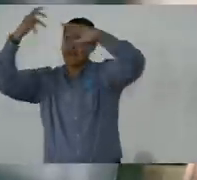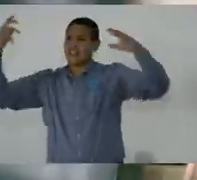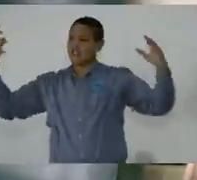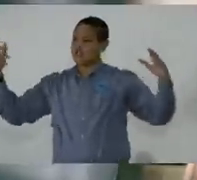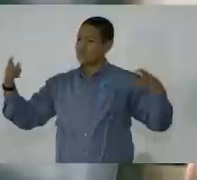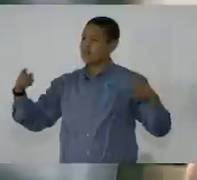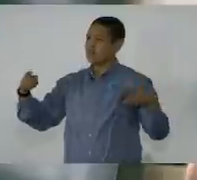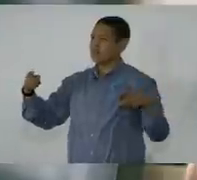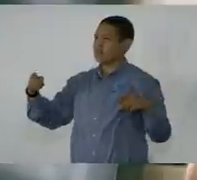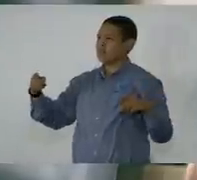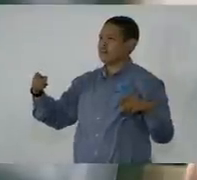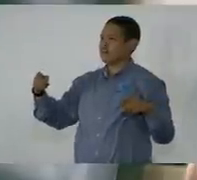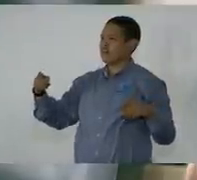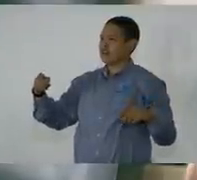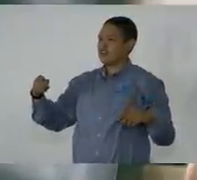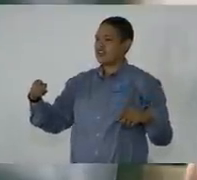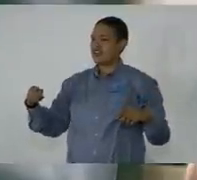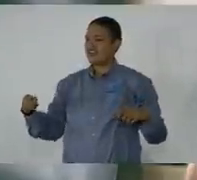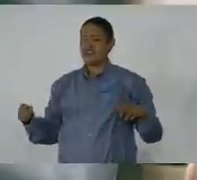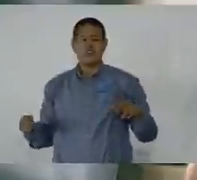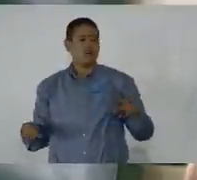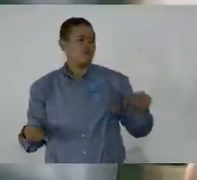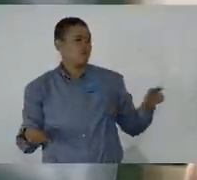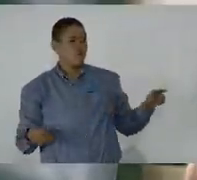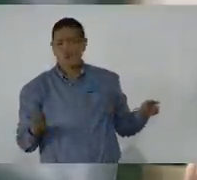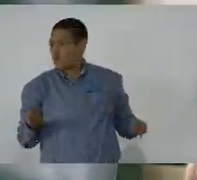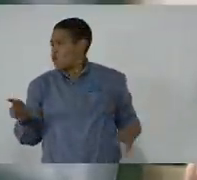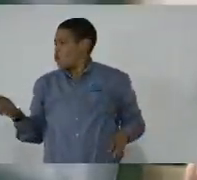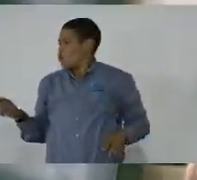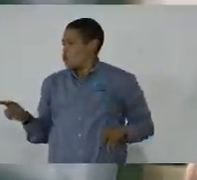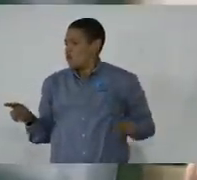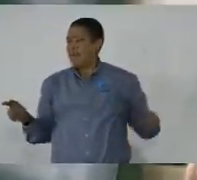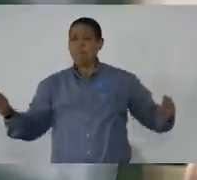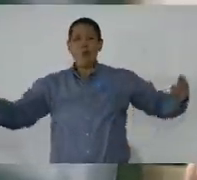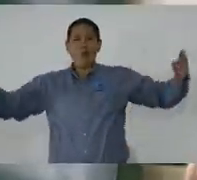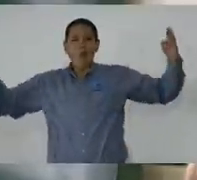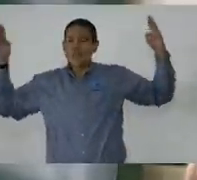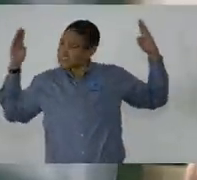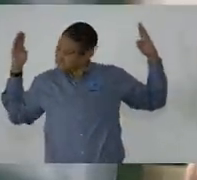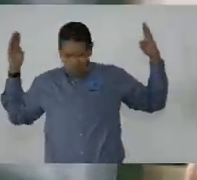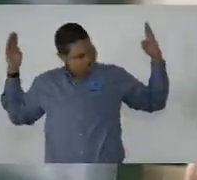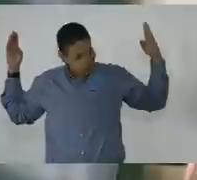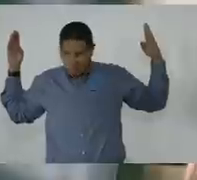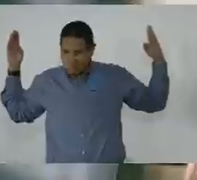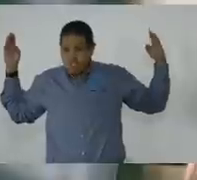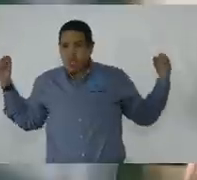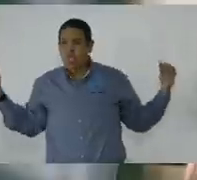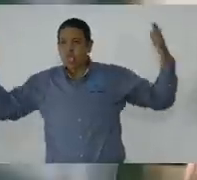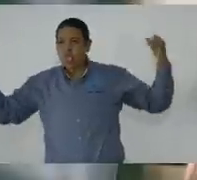for you to not look to the left and the right and see bush.